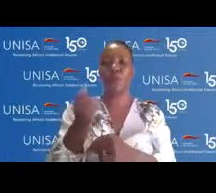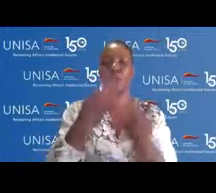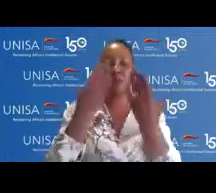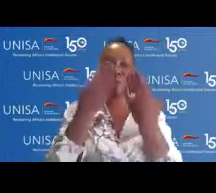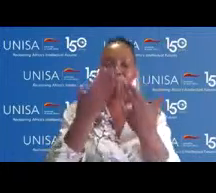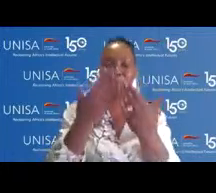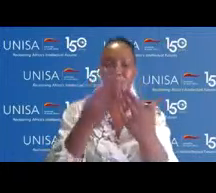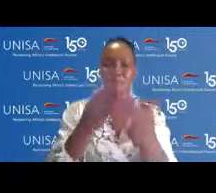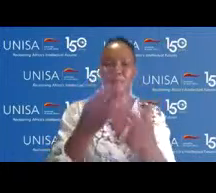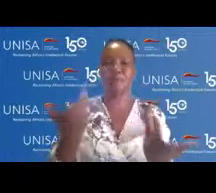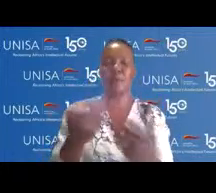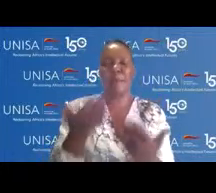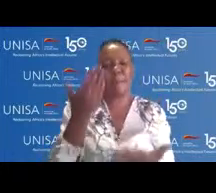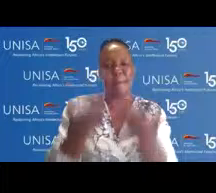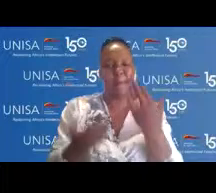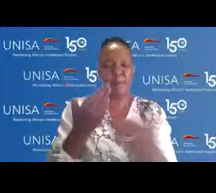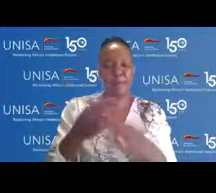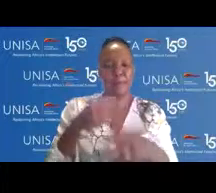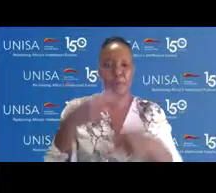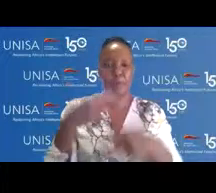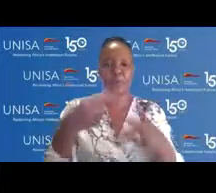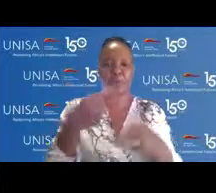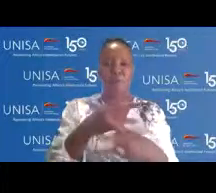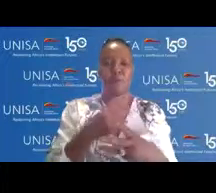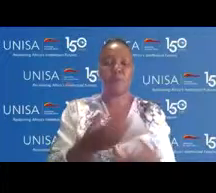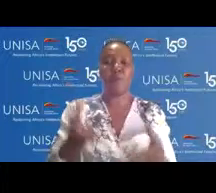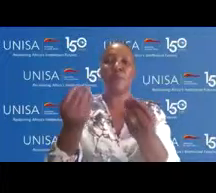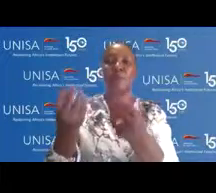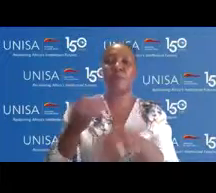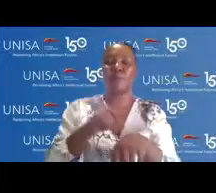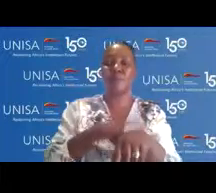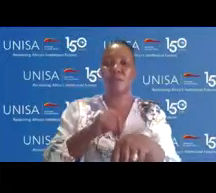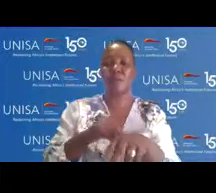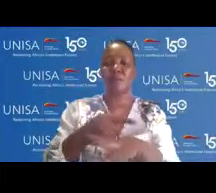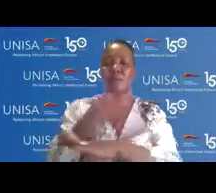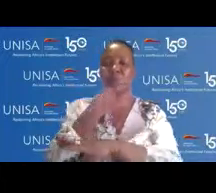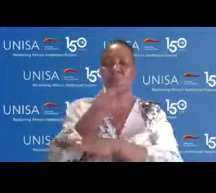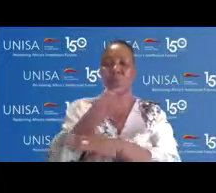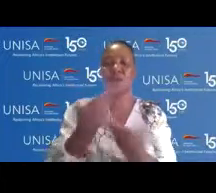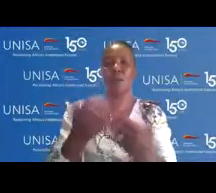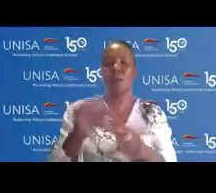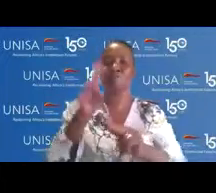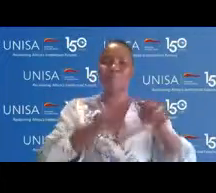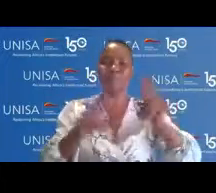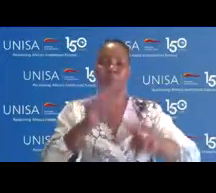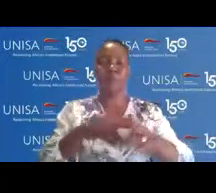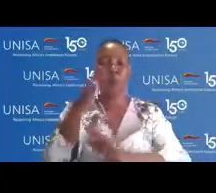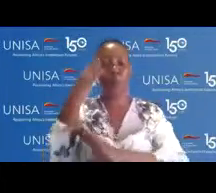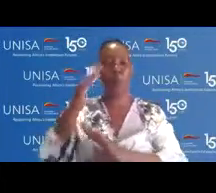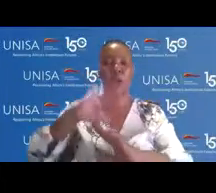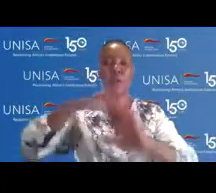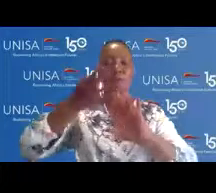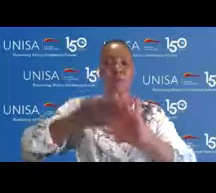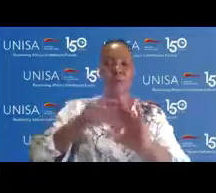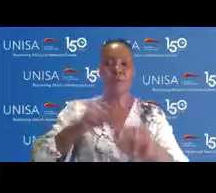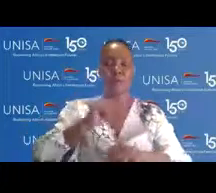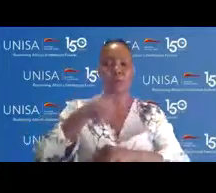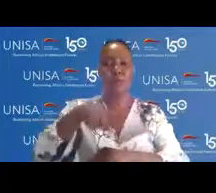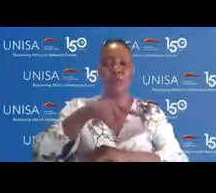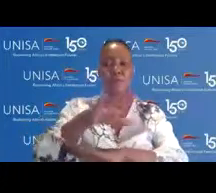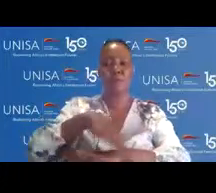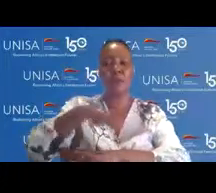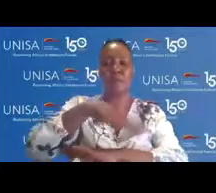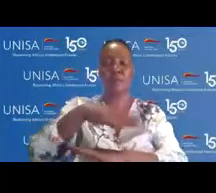maybe just work through that when you've got some time during December and go check that you know everything about the platform. There's nothing there that you didn't